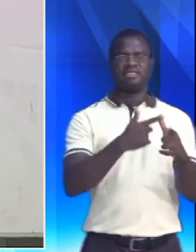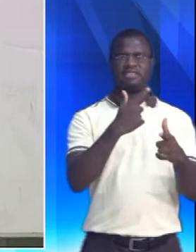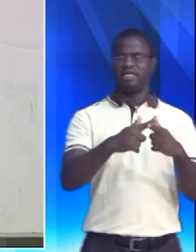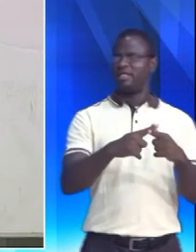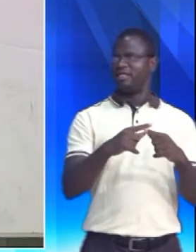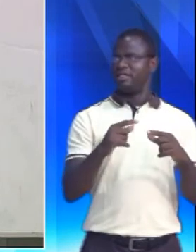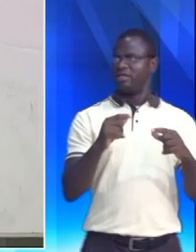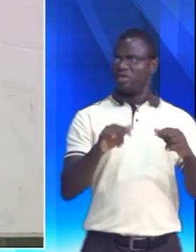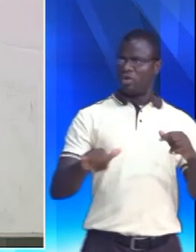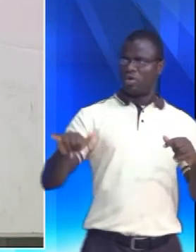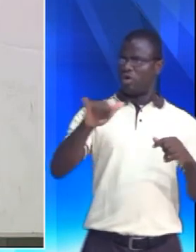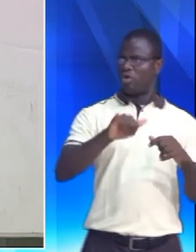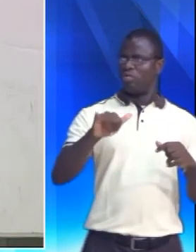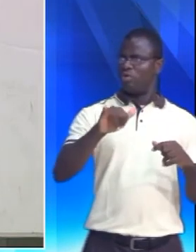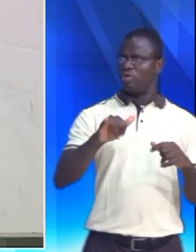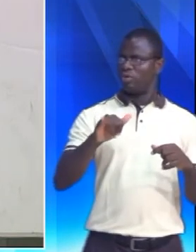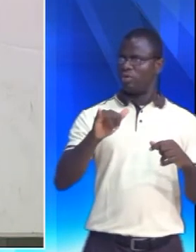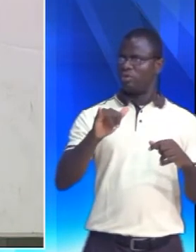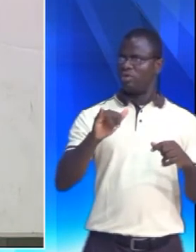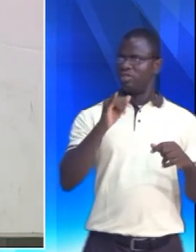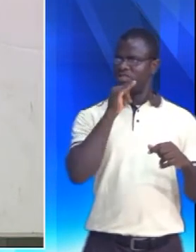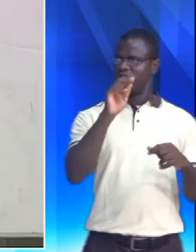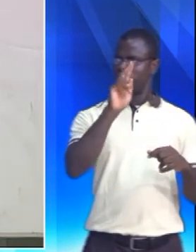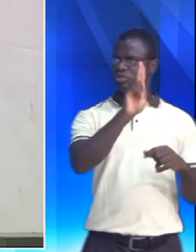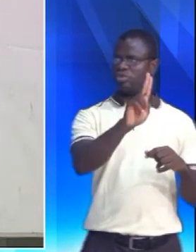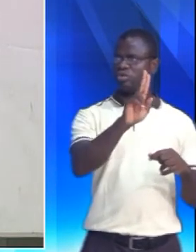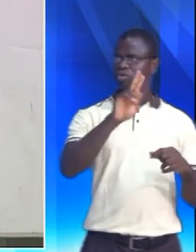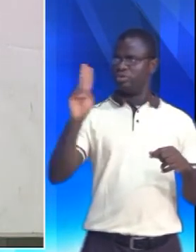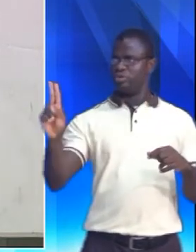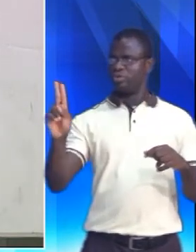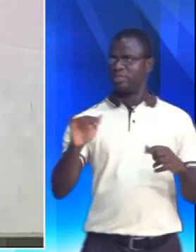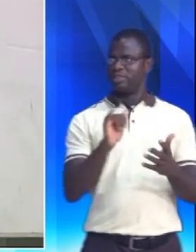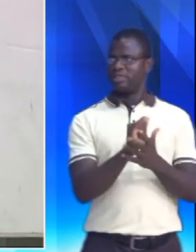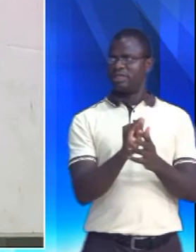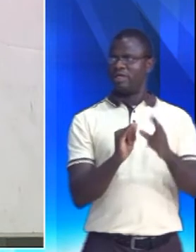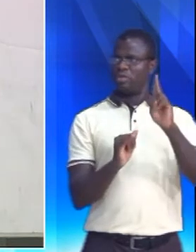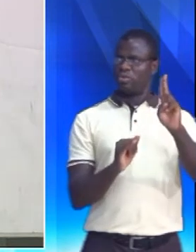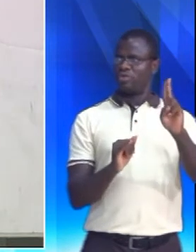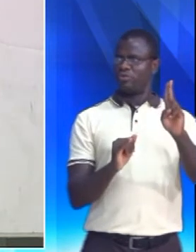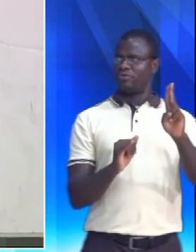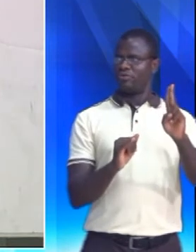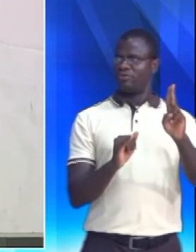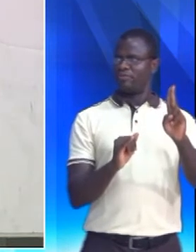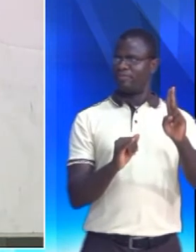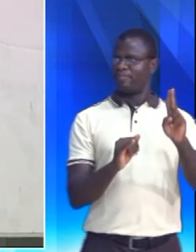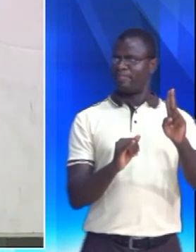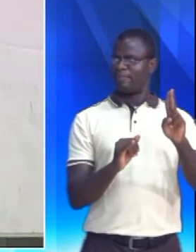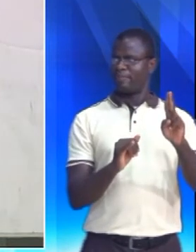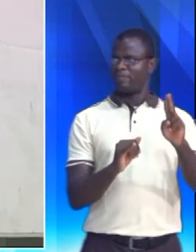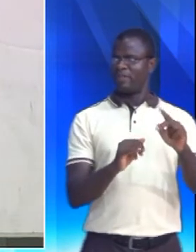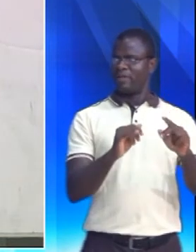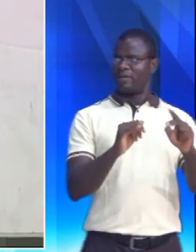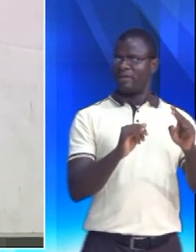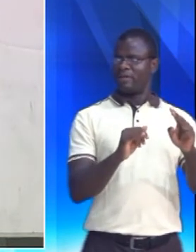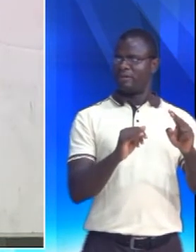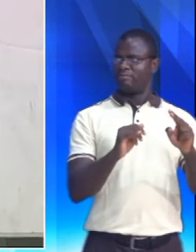multiply the coefficient first before multiplying it with the variable. Here the coefficients